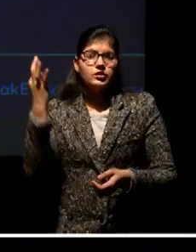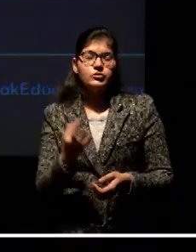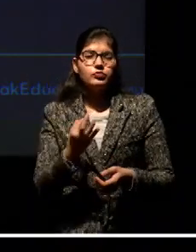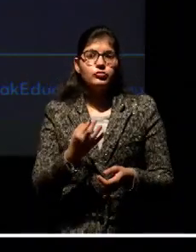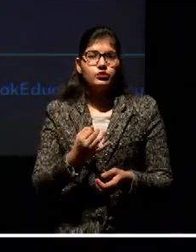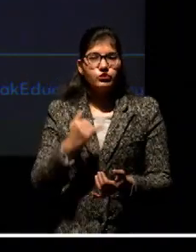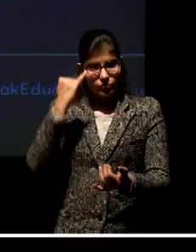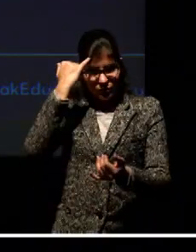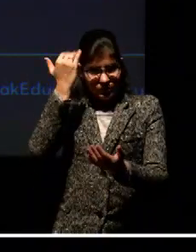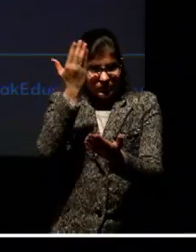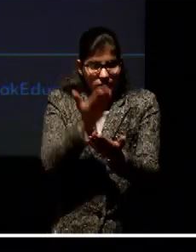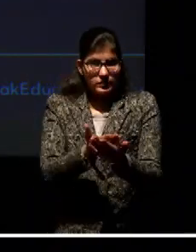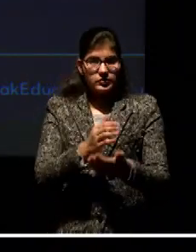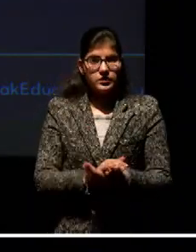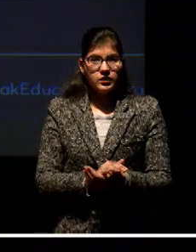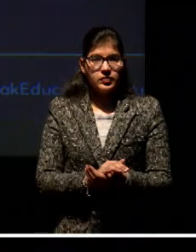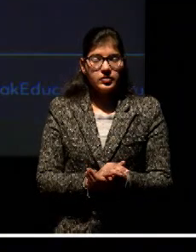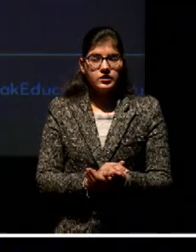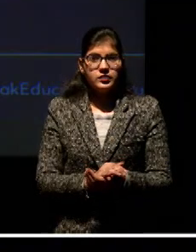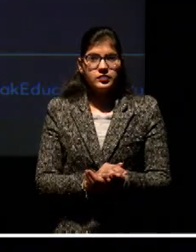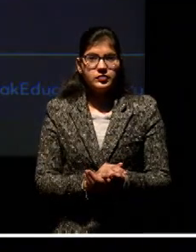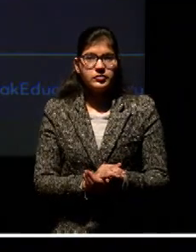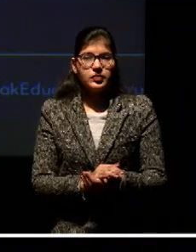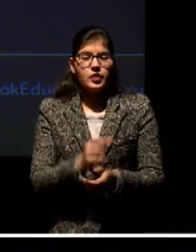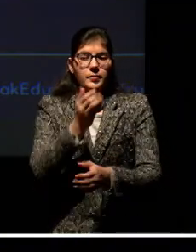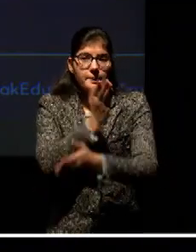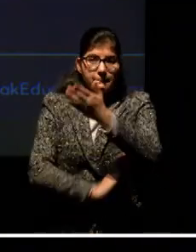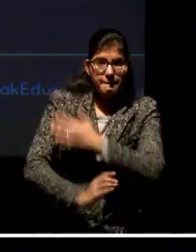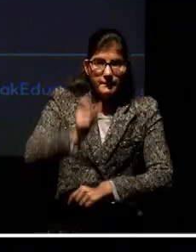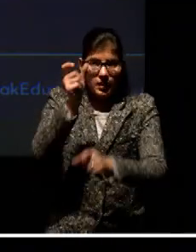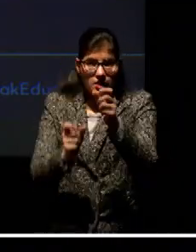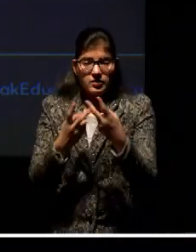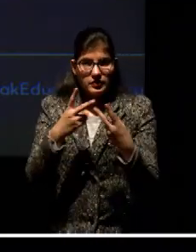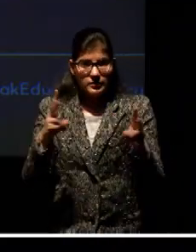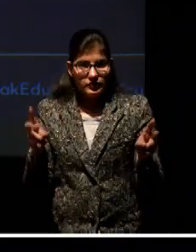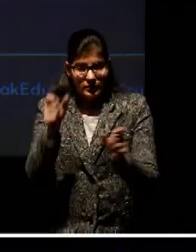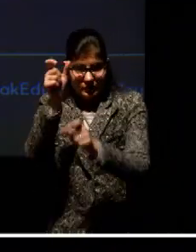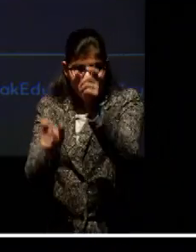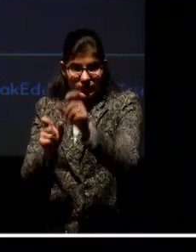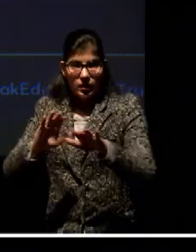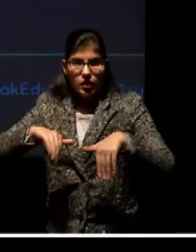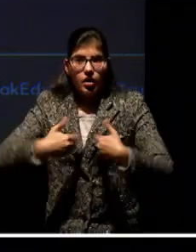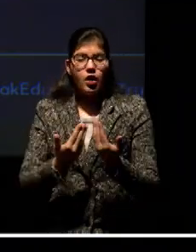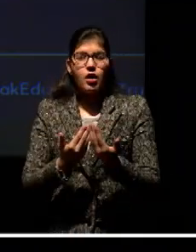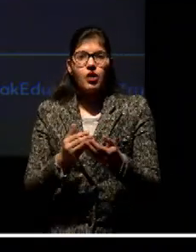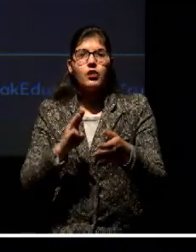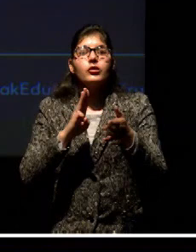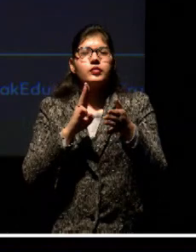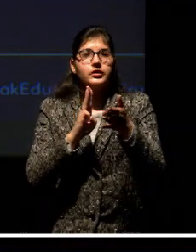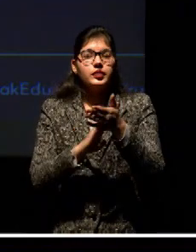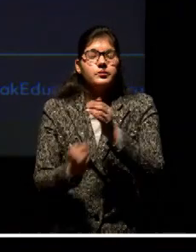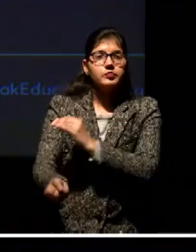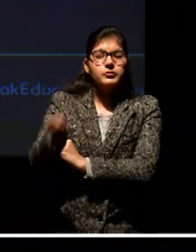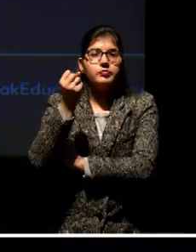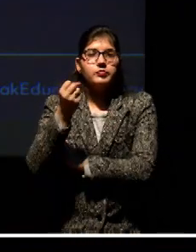intelligence to the context of persons with disability or differently able persons. How do you empower them? It's based